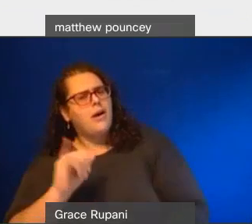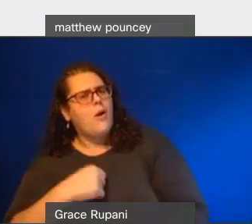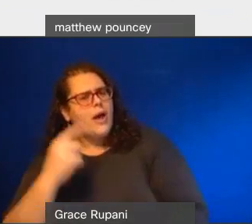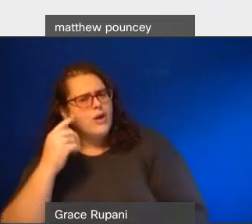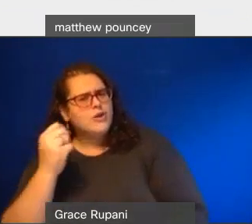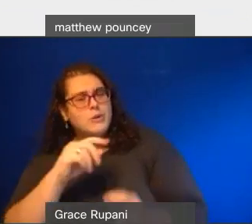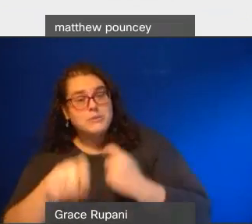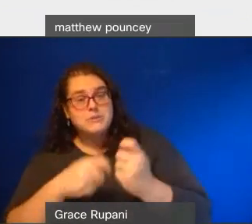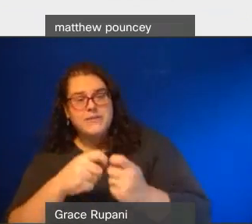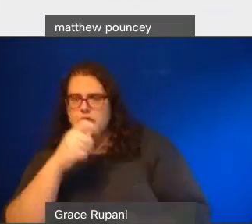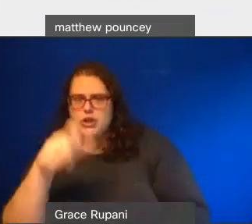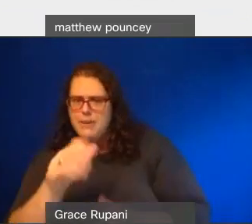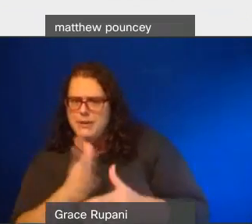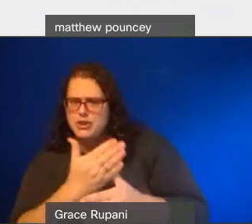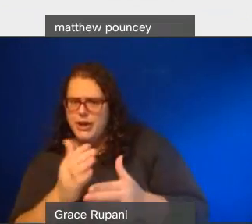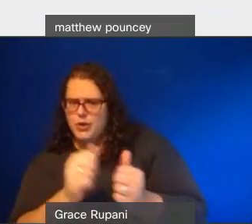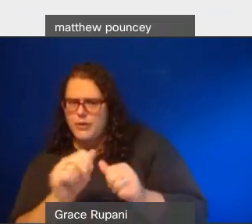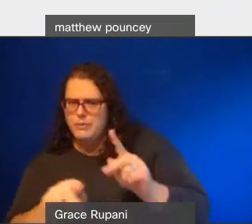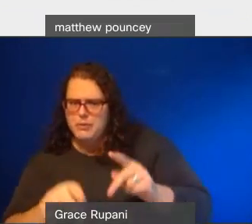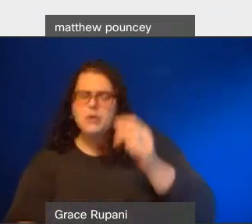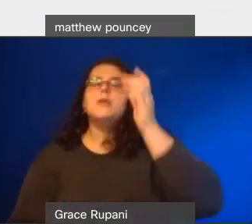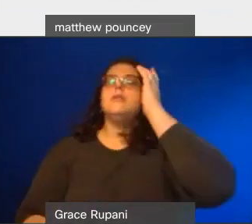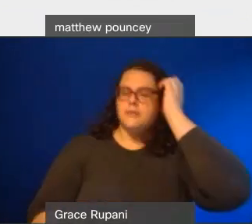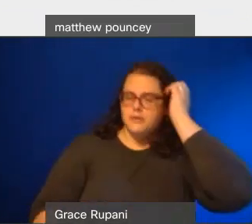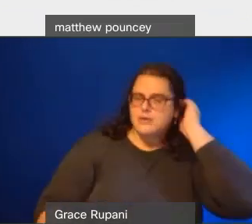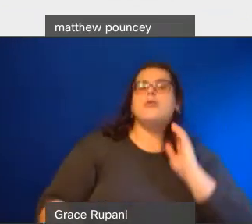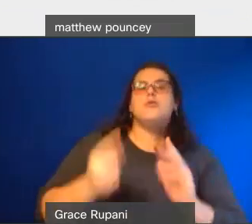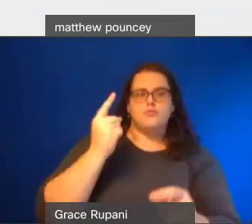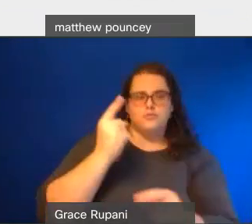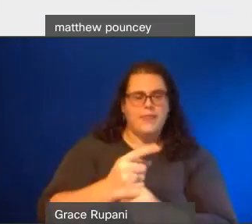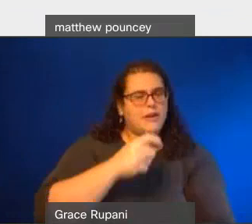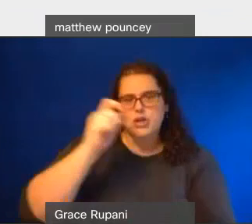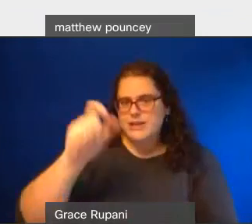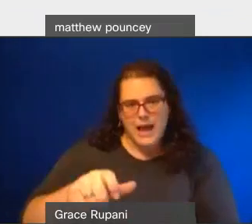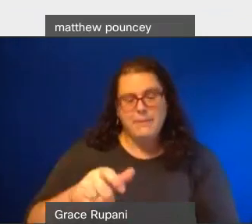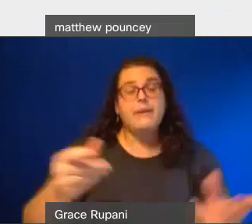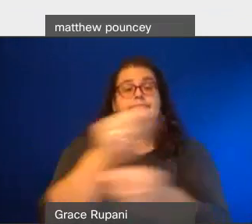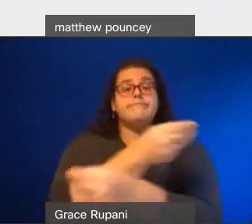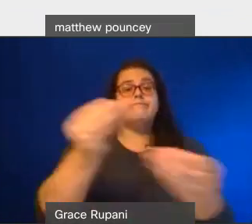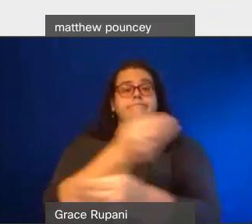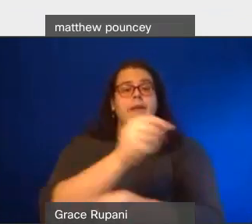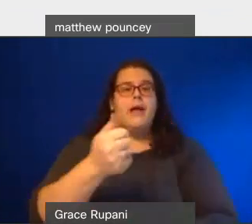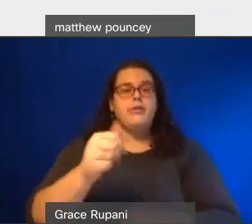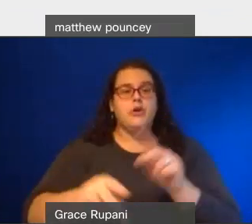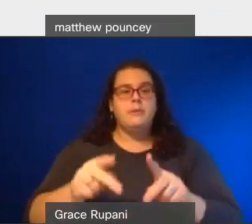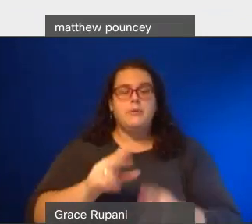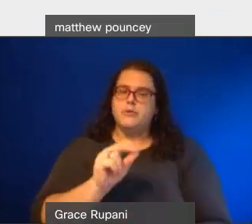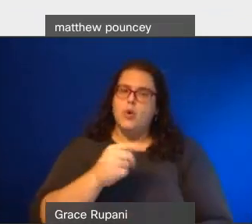protections. No, definitely not, no. And it should actually be, we actually encourage individuals